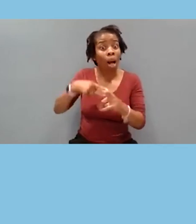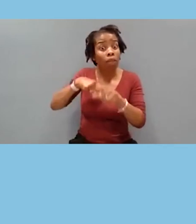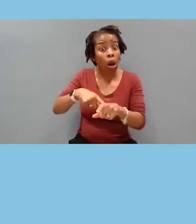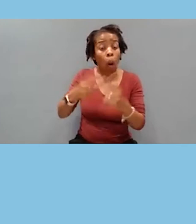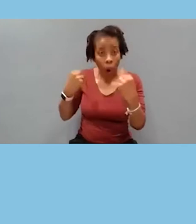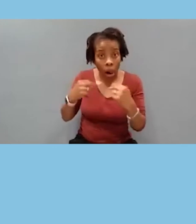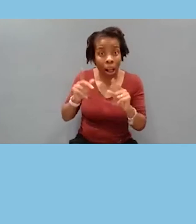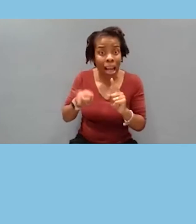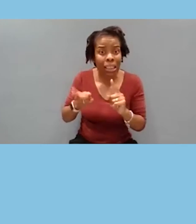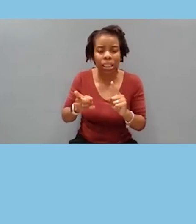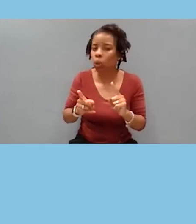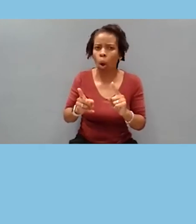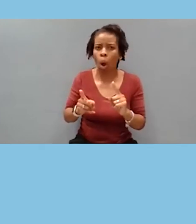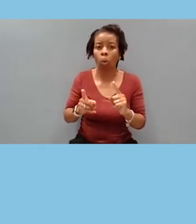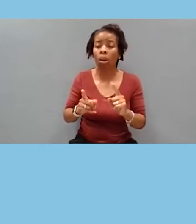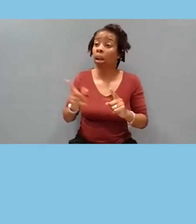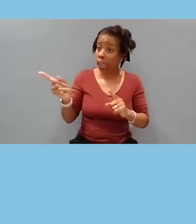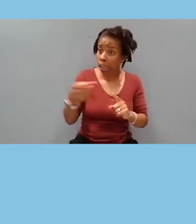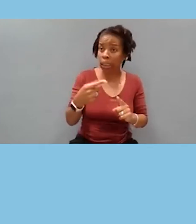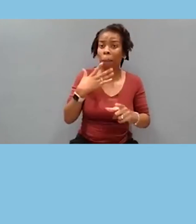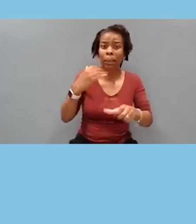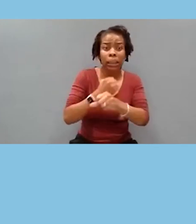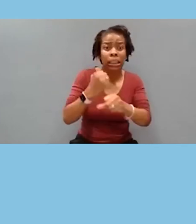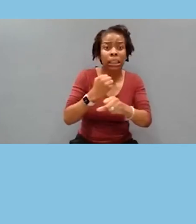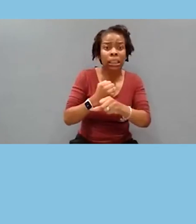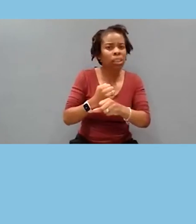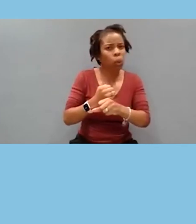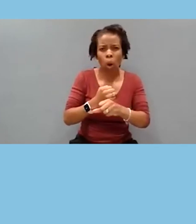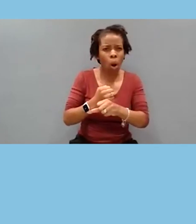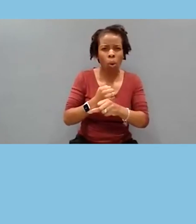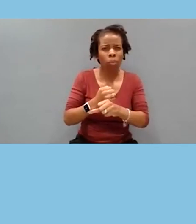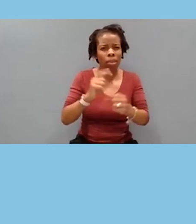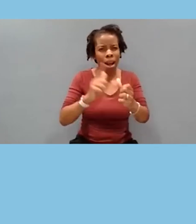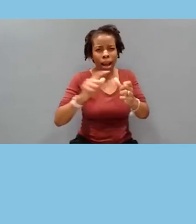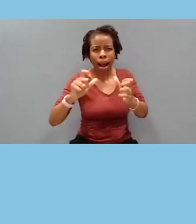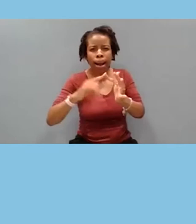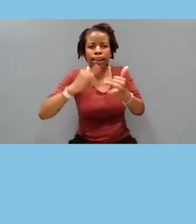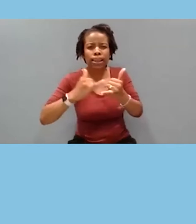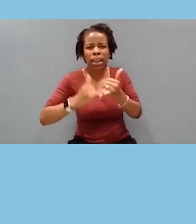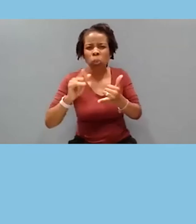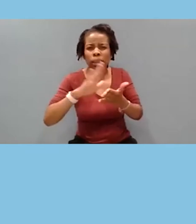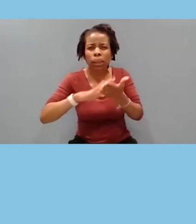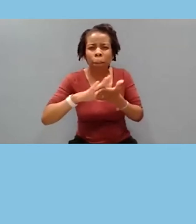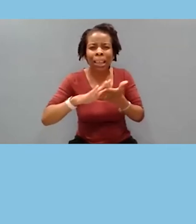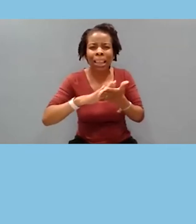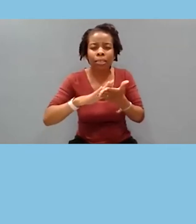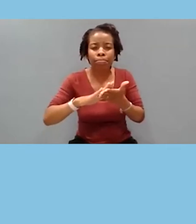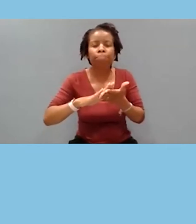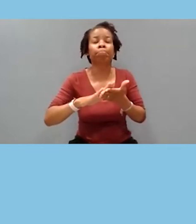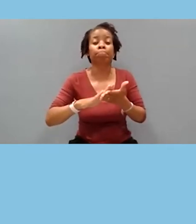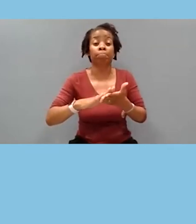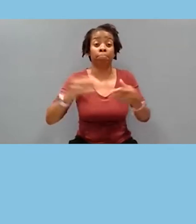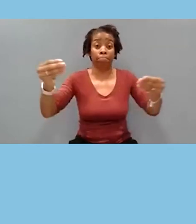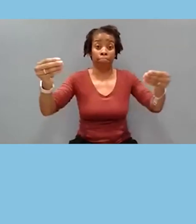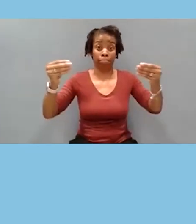routine. But what is it? Pursuing such a question requires a politics of